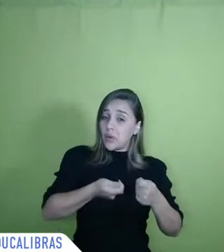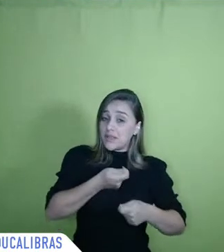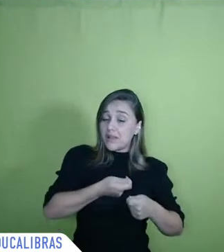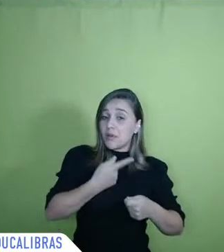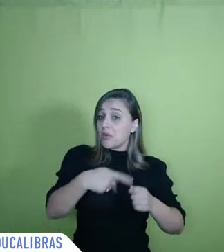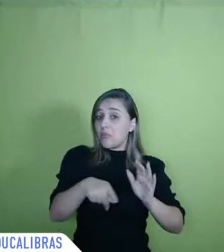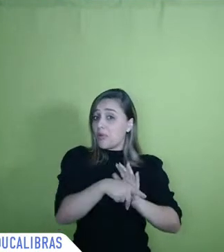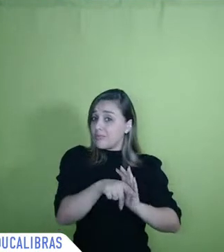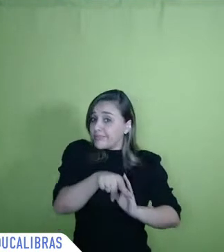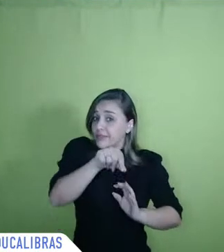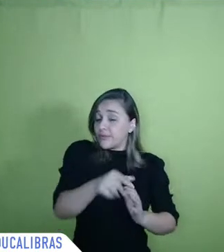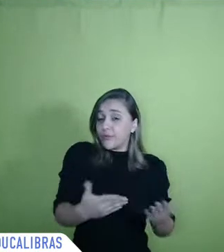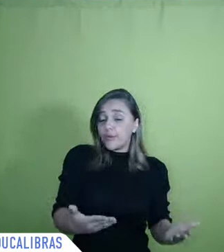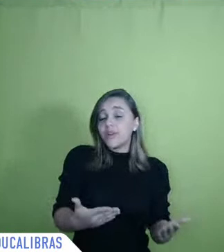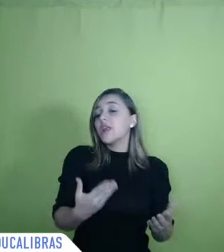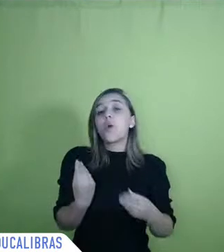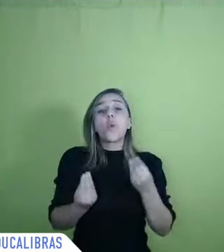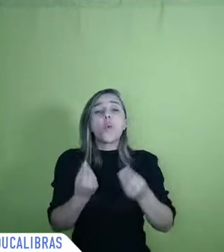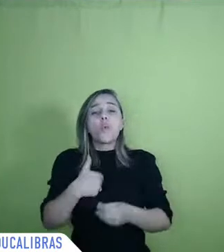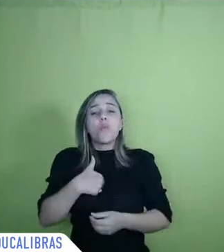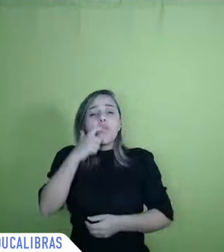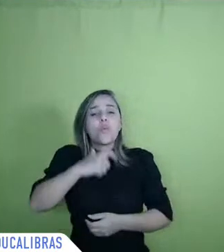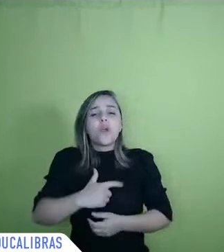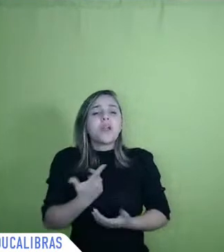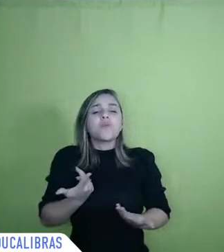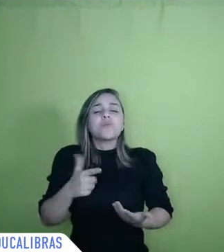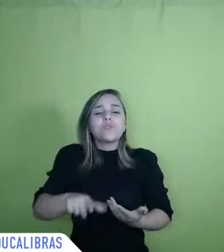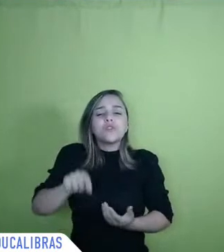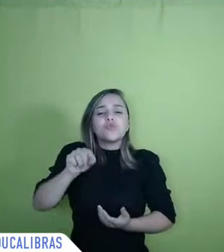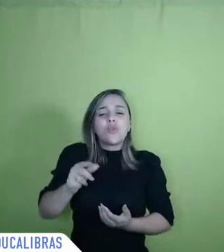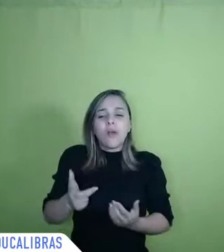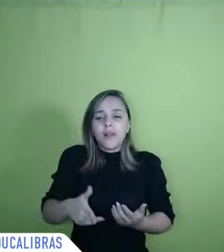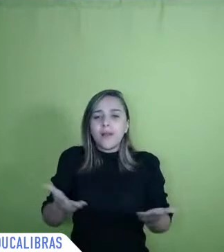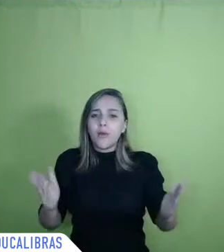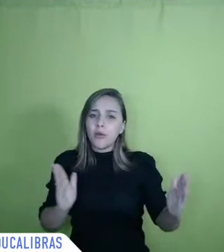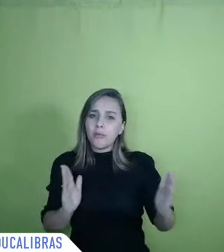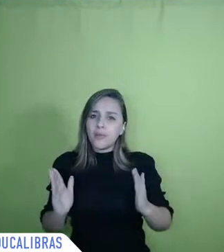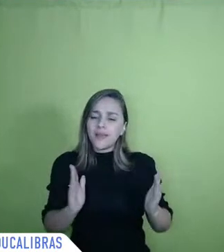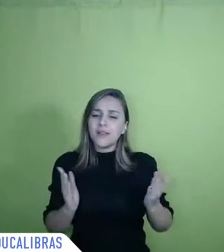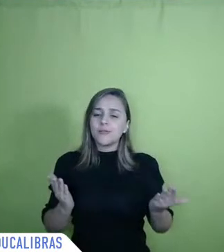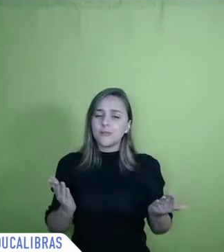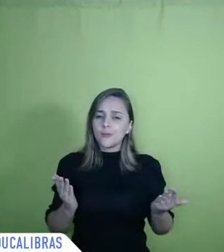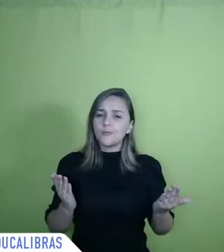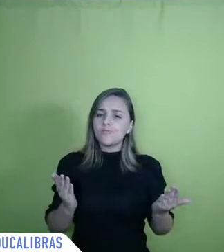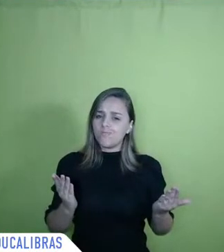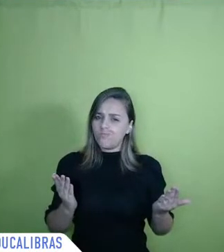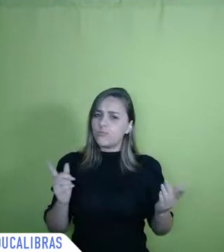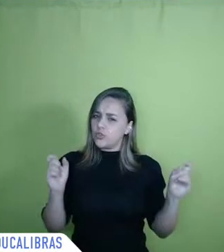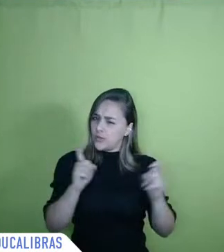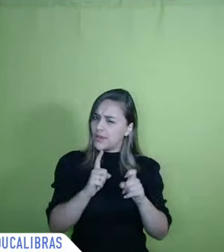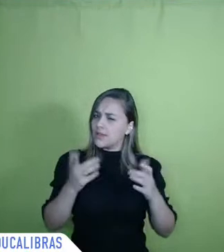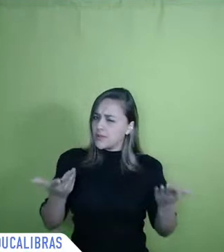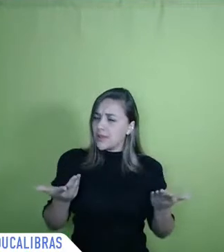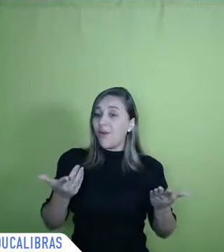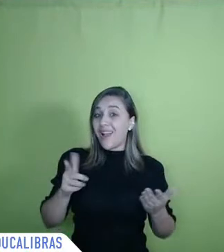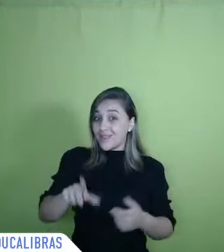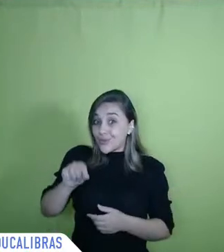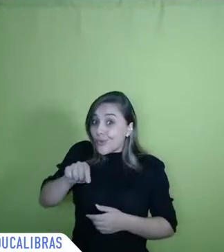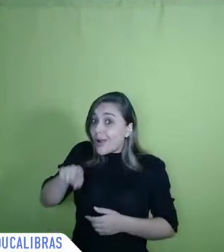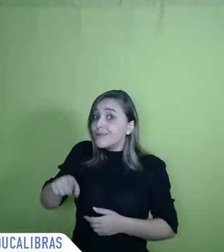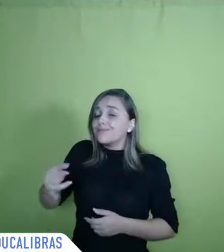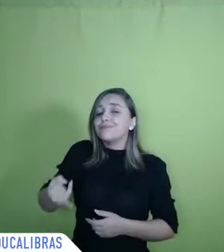choose. It's a matter of choice. But how do we pick and choose when we have